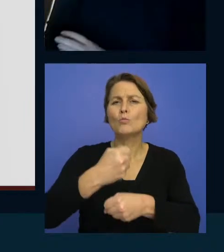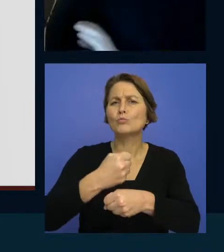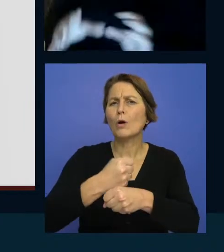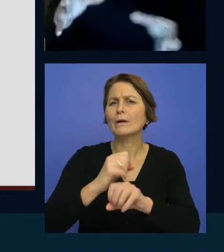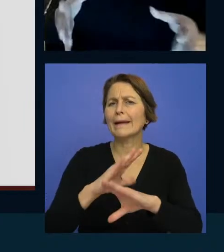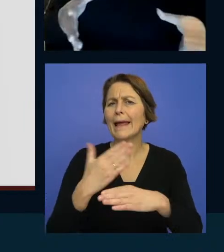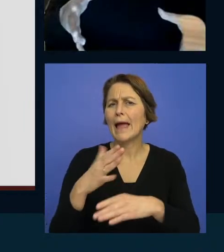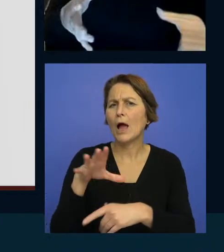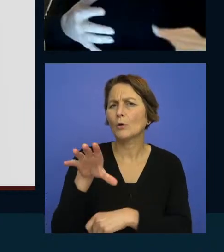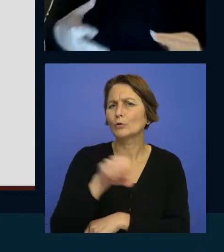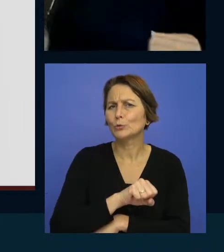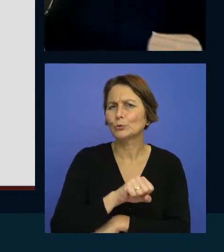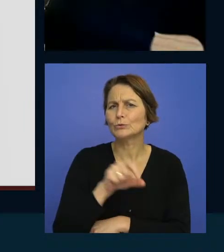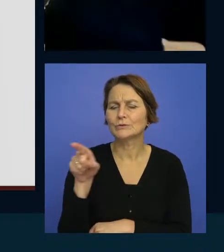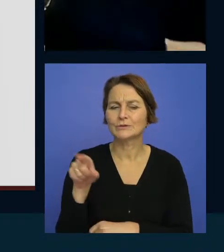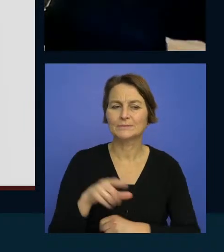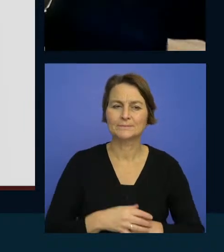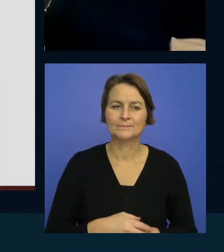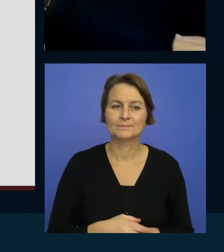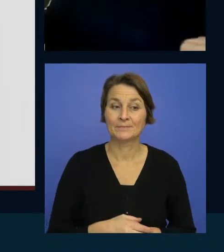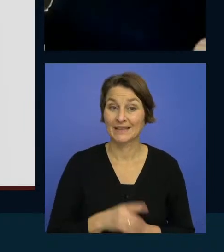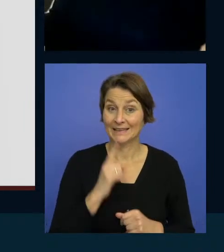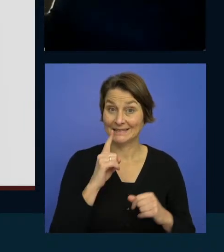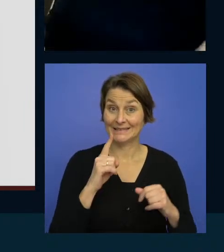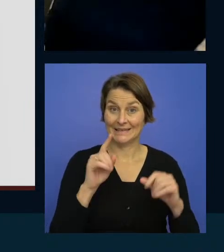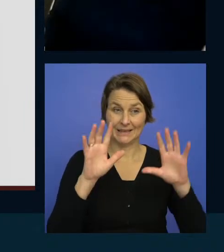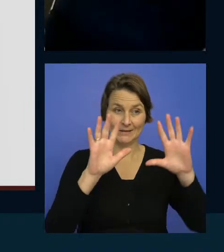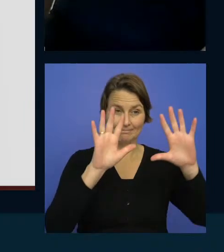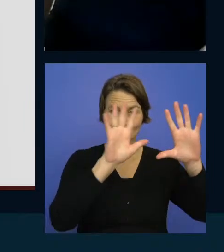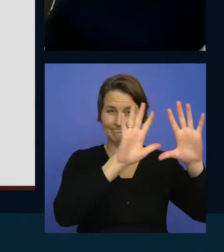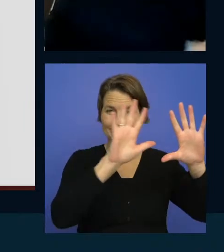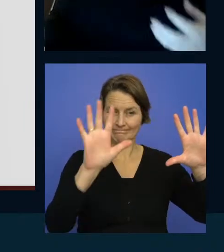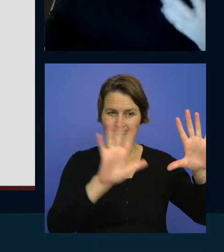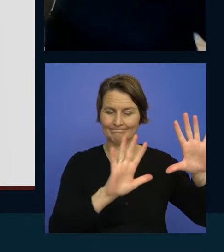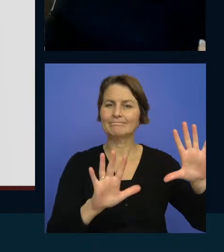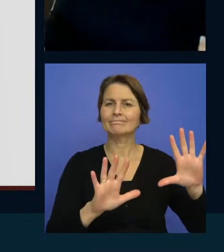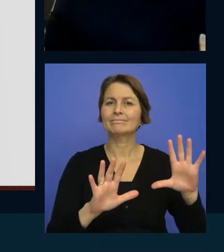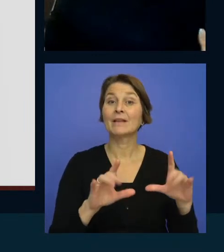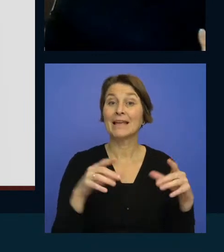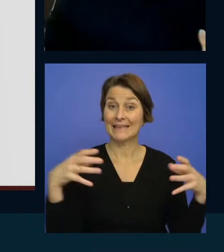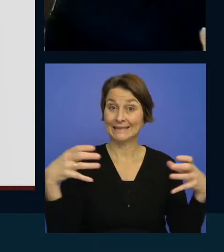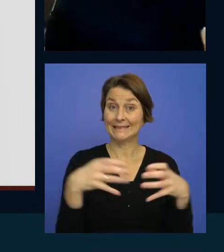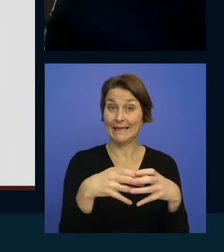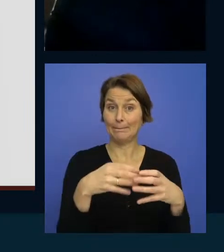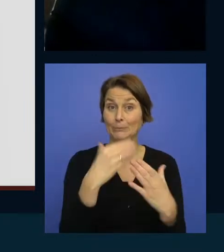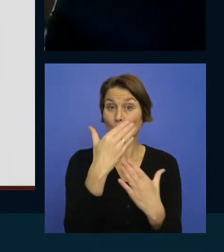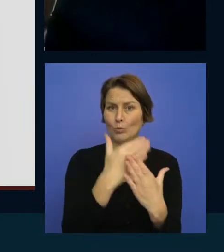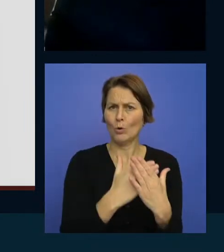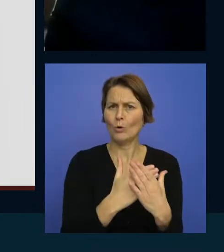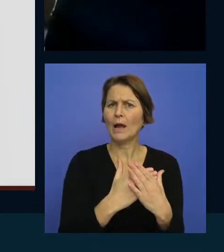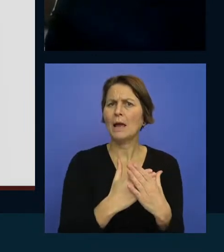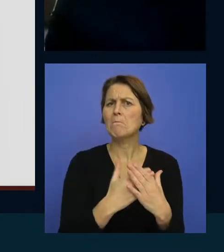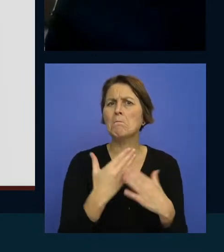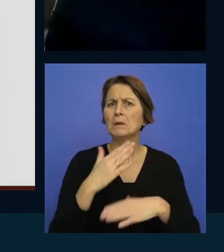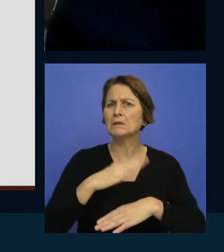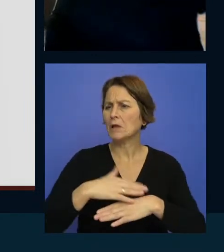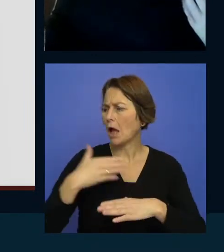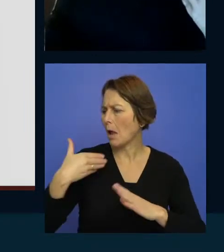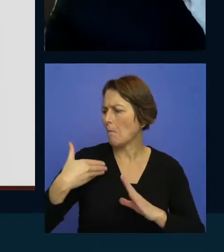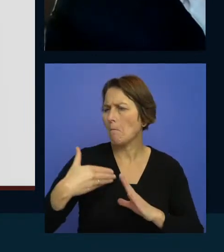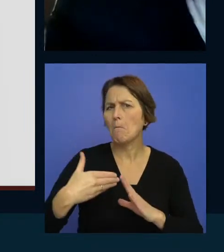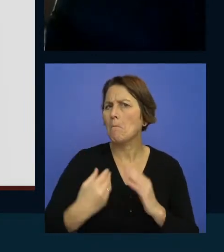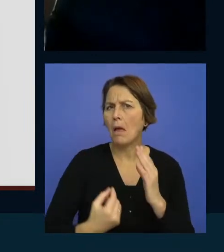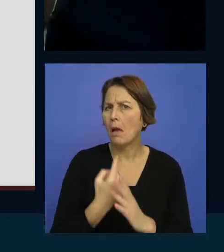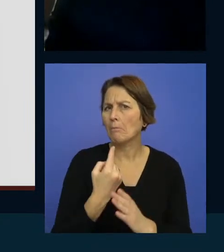see Teams usage over time. So you get this is of course a little bit old, June 2020, I